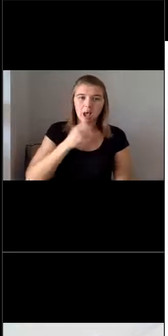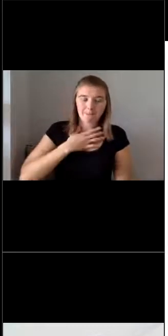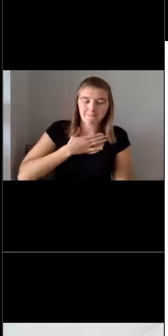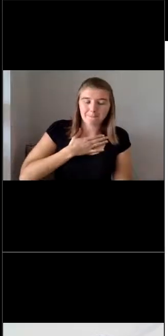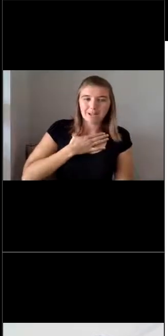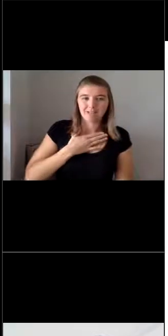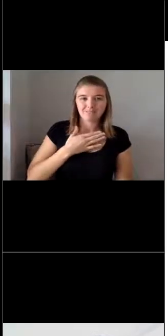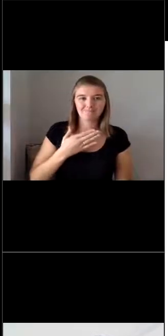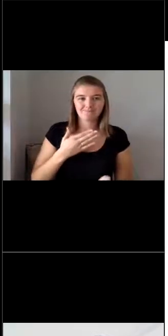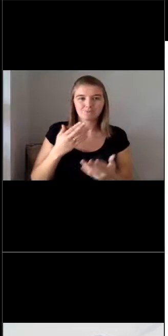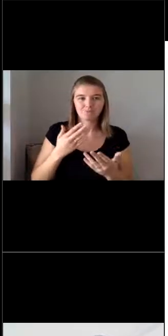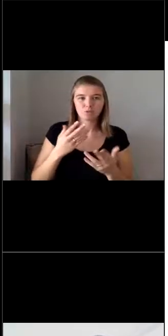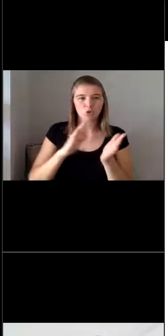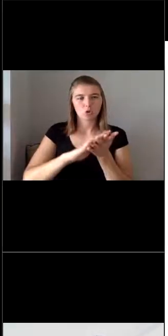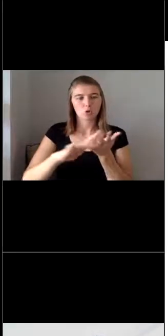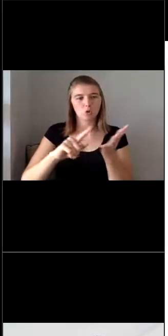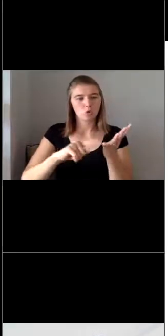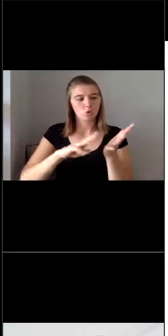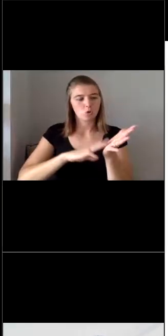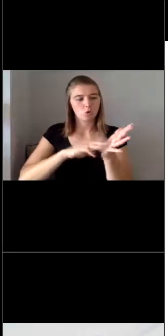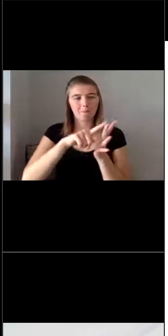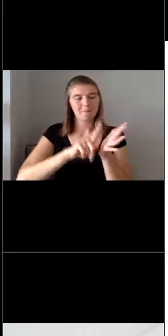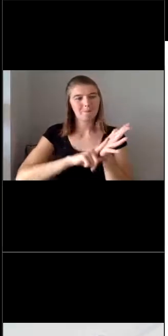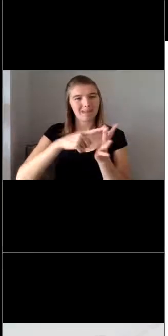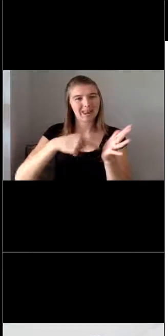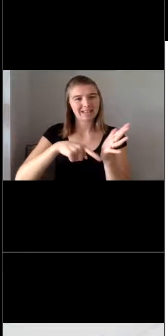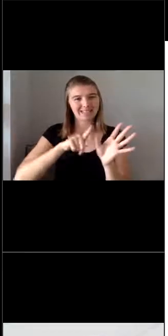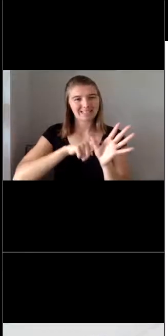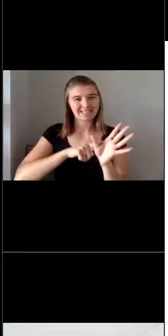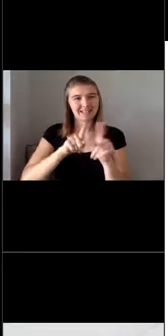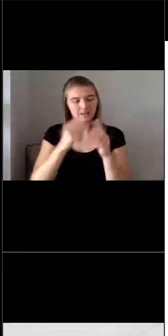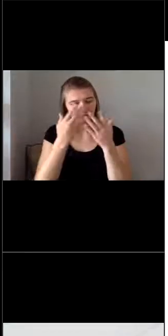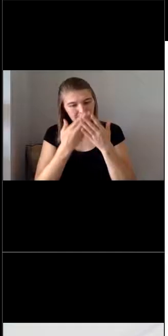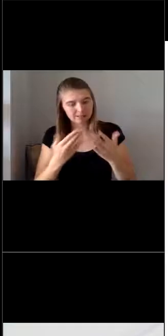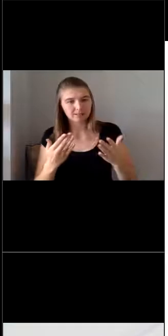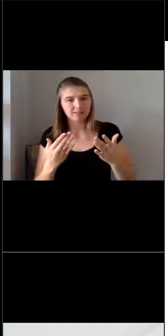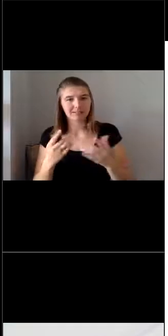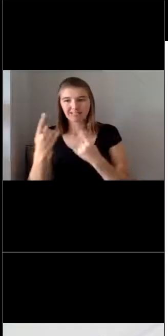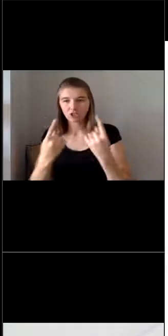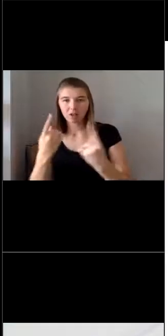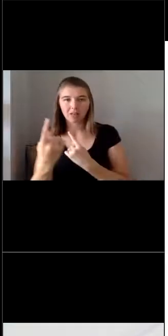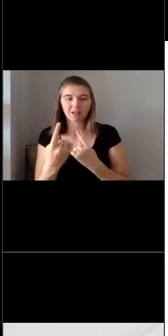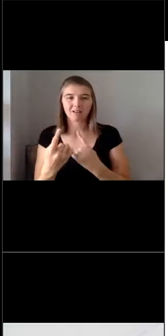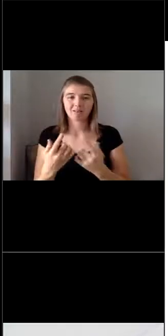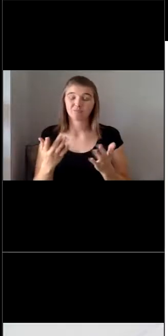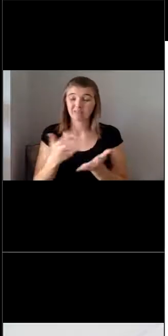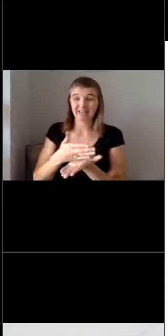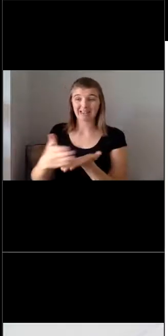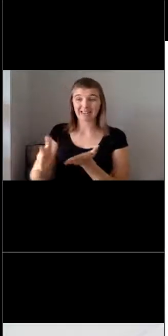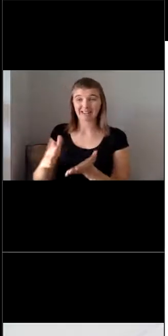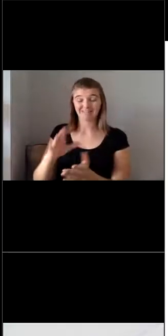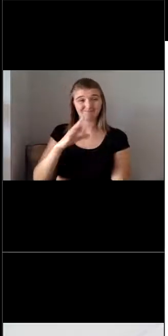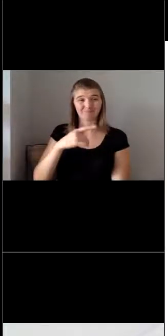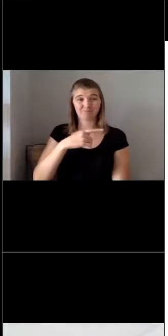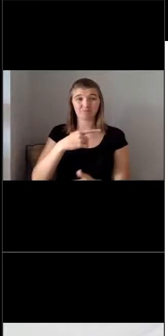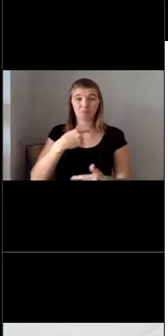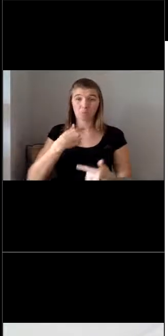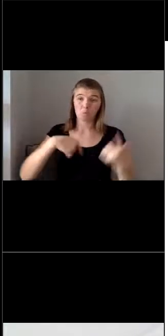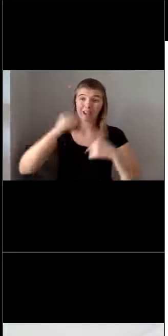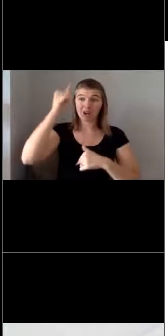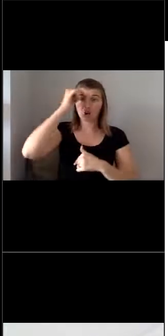to hold as leaders as well, being very clear up front that here's the things that we know, here's the things that we could possibly